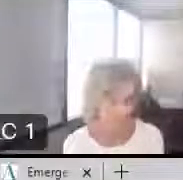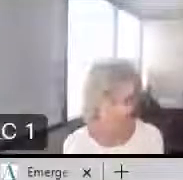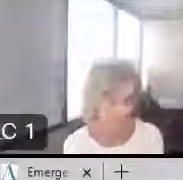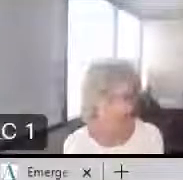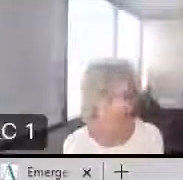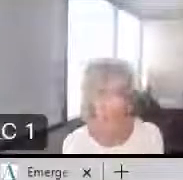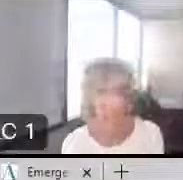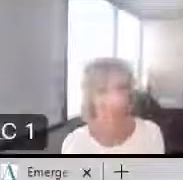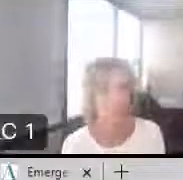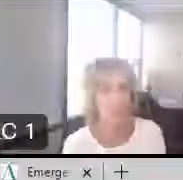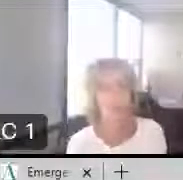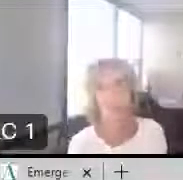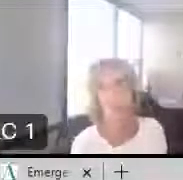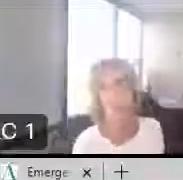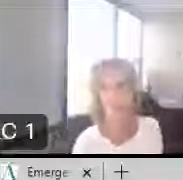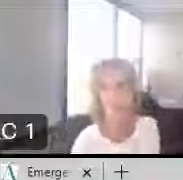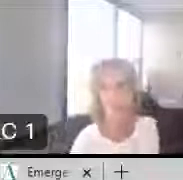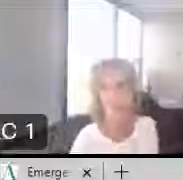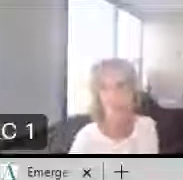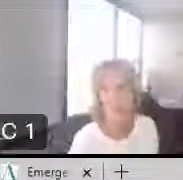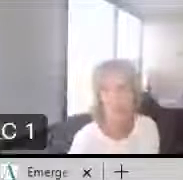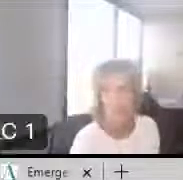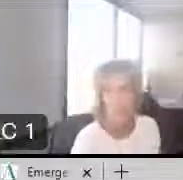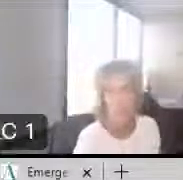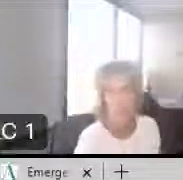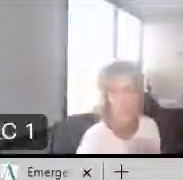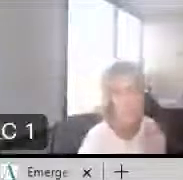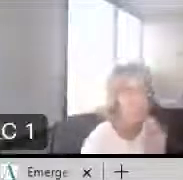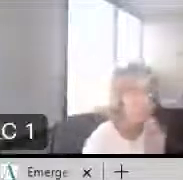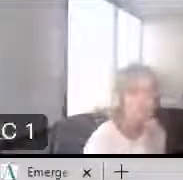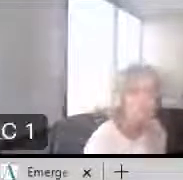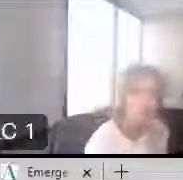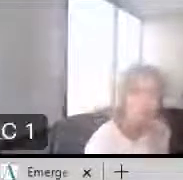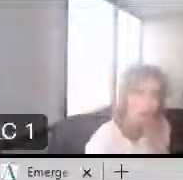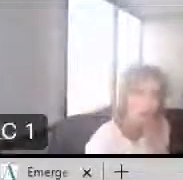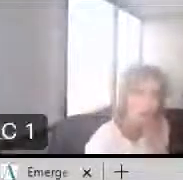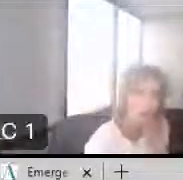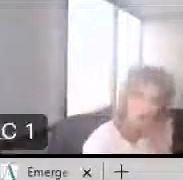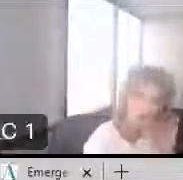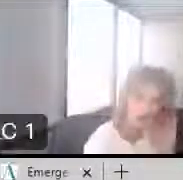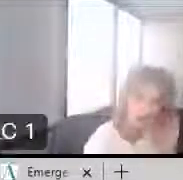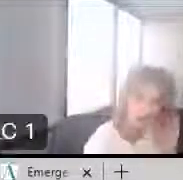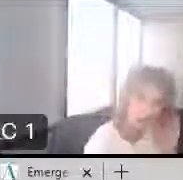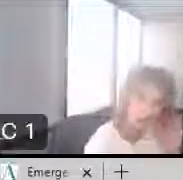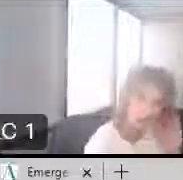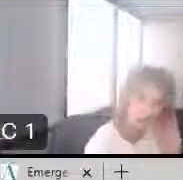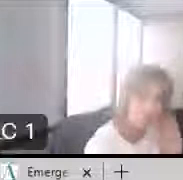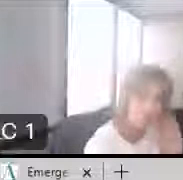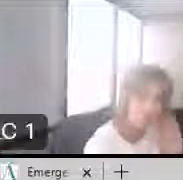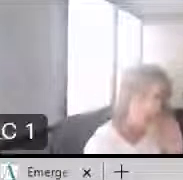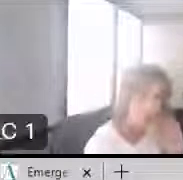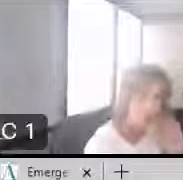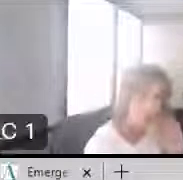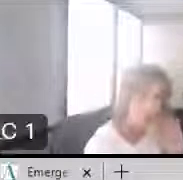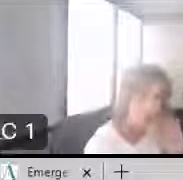centers supporting new and innovative housing development. And again, CalAble, for those that are interested in finding out